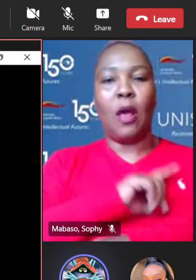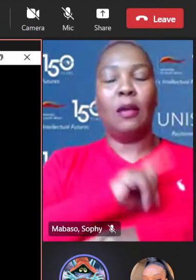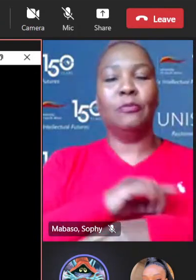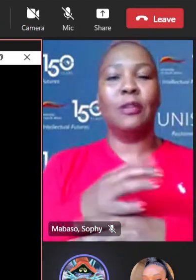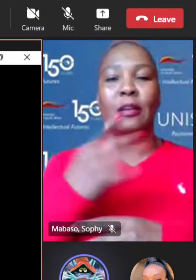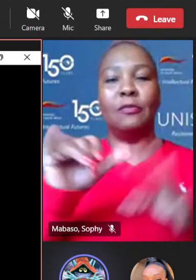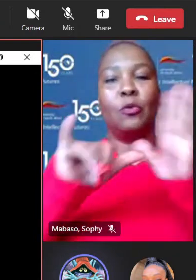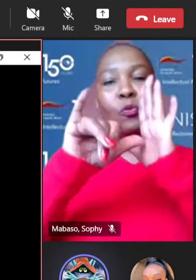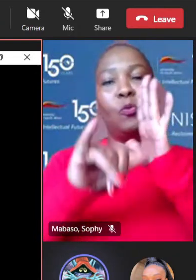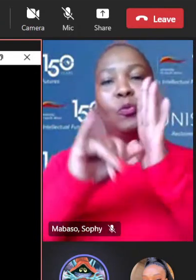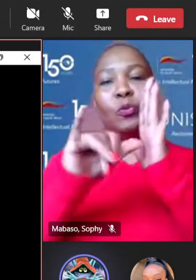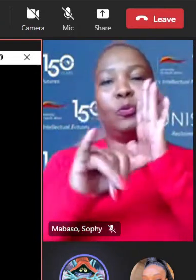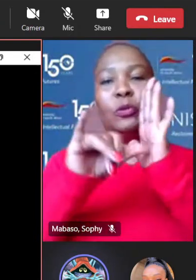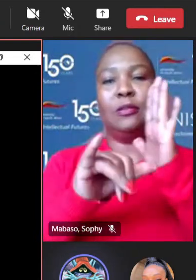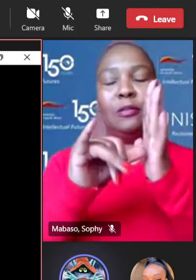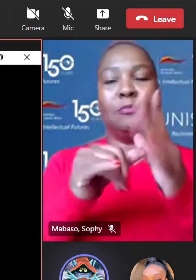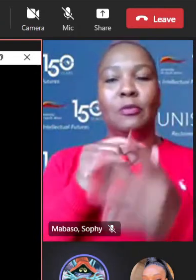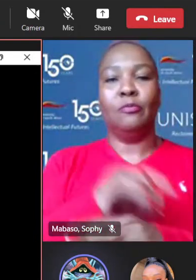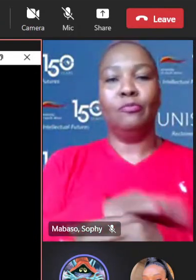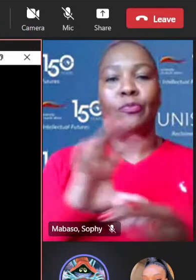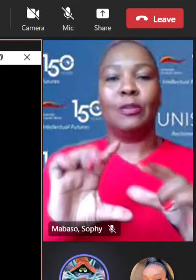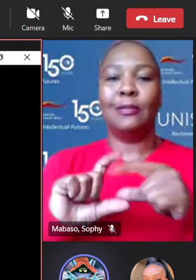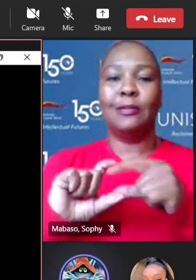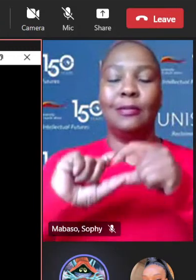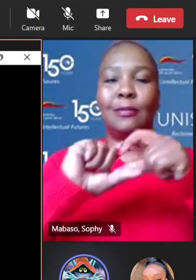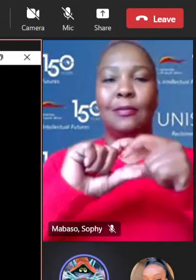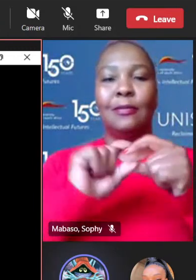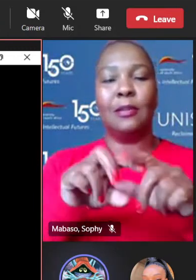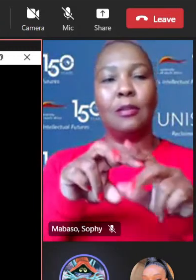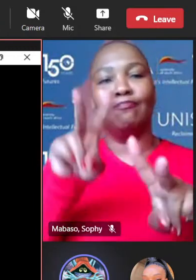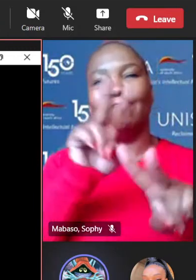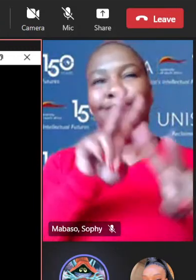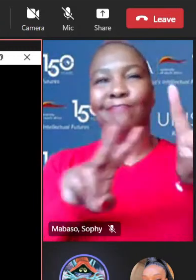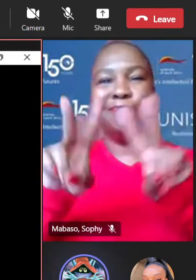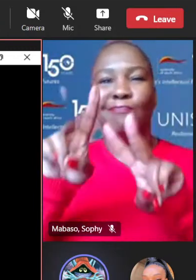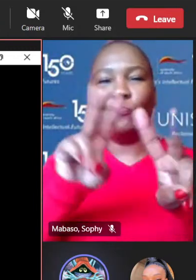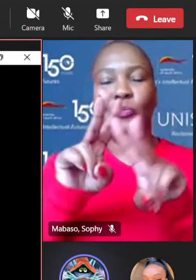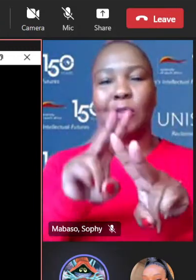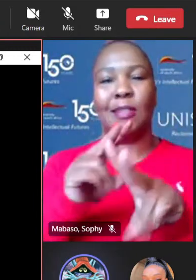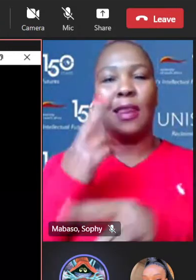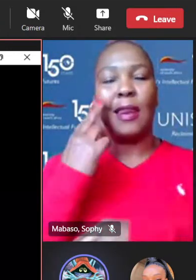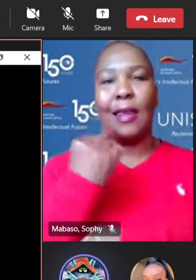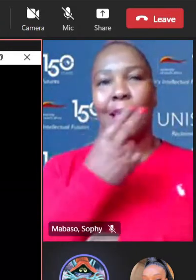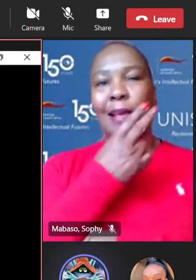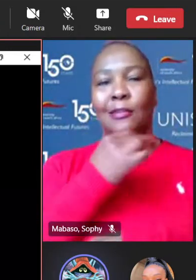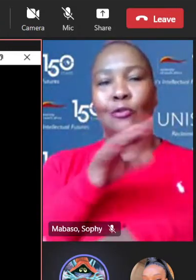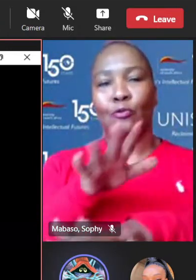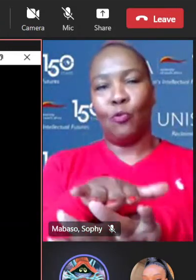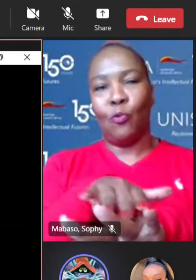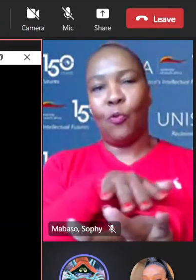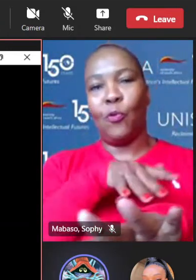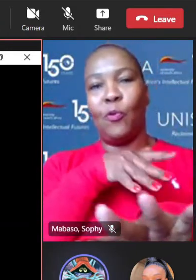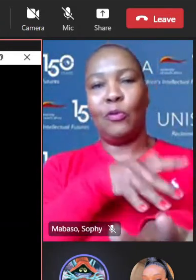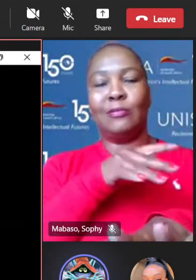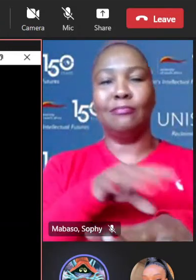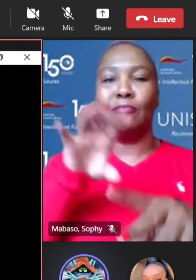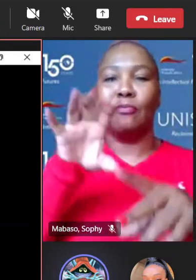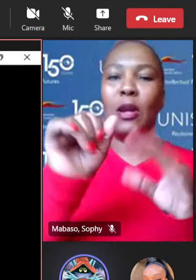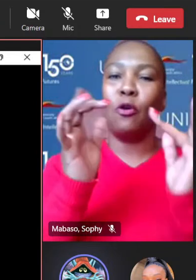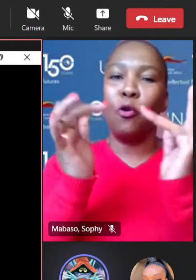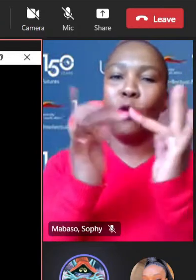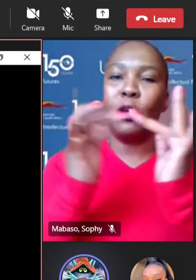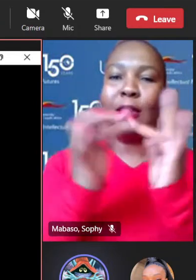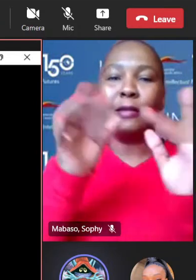channel that you can then go back to and watch it nice and slowly and pause it and get all the contact details and things that you